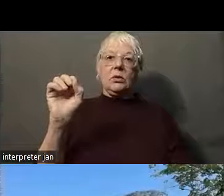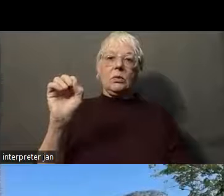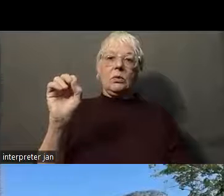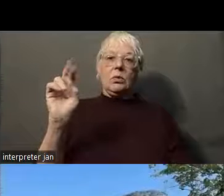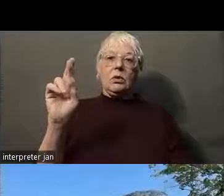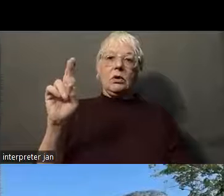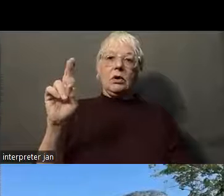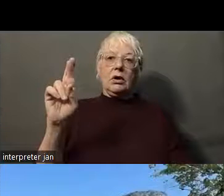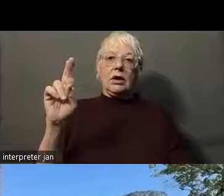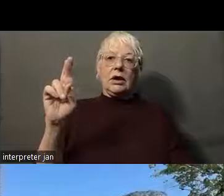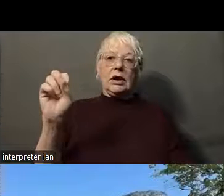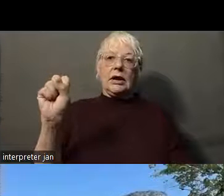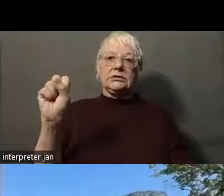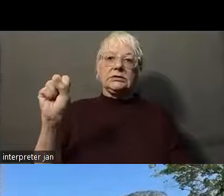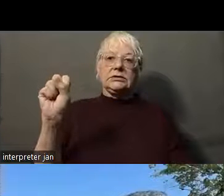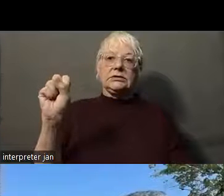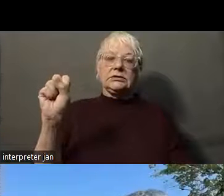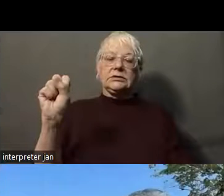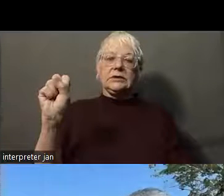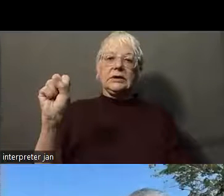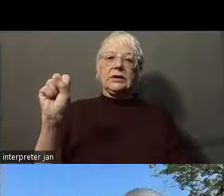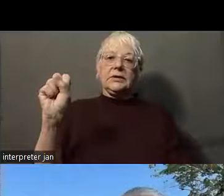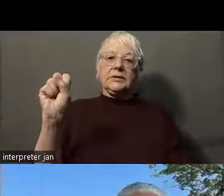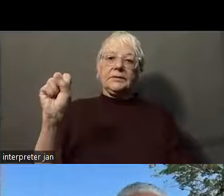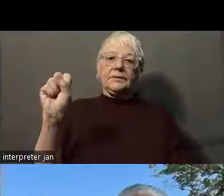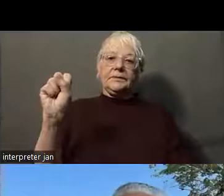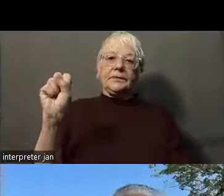TORS as in Sam,